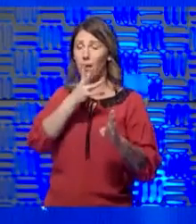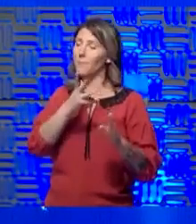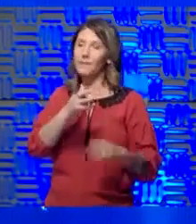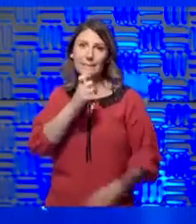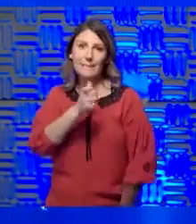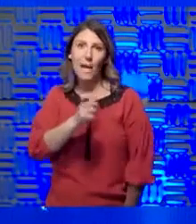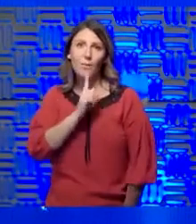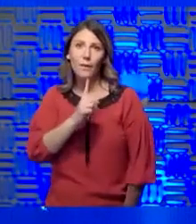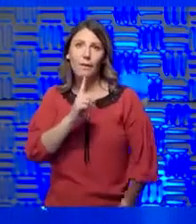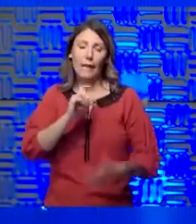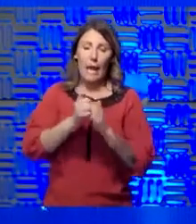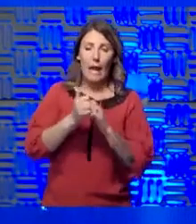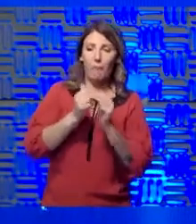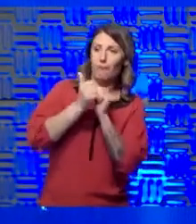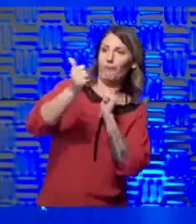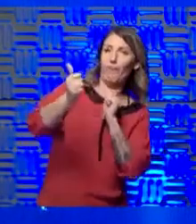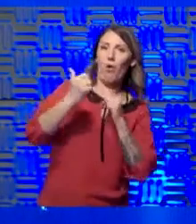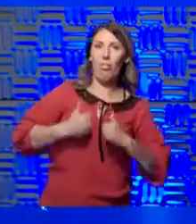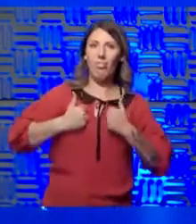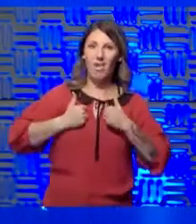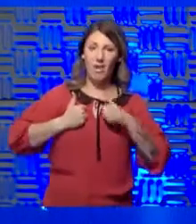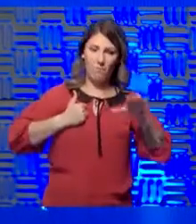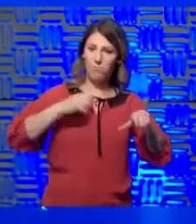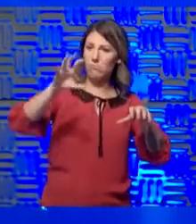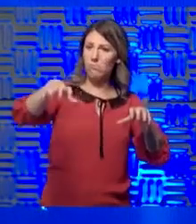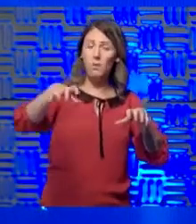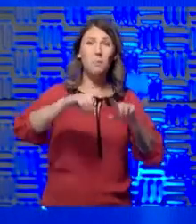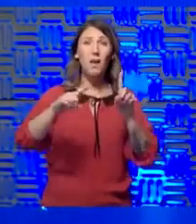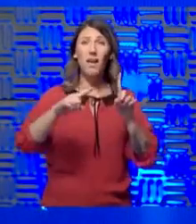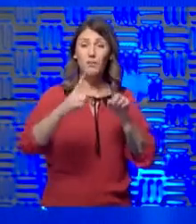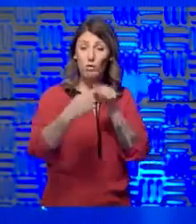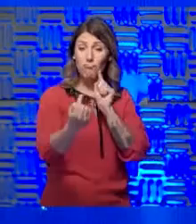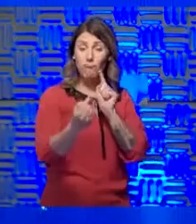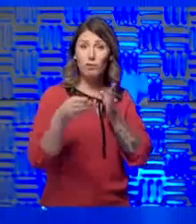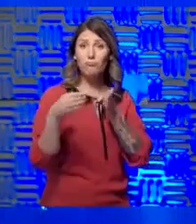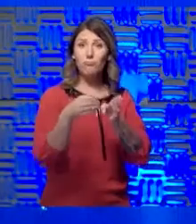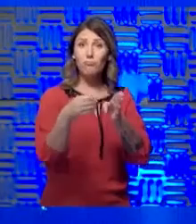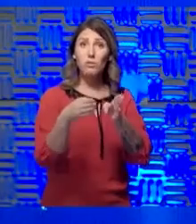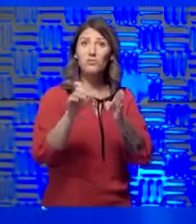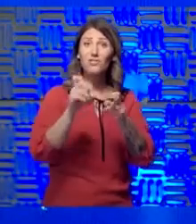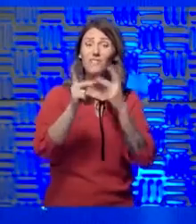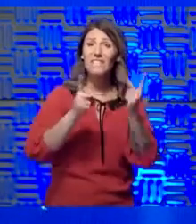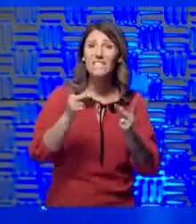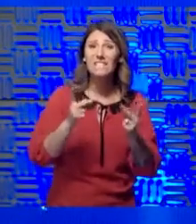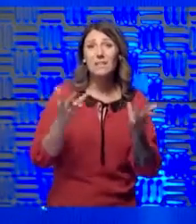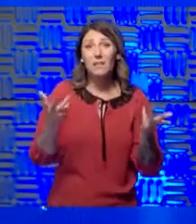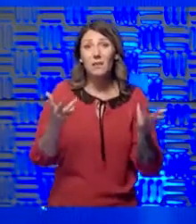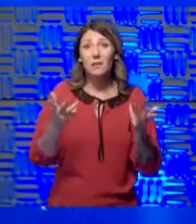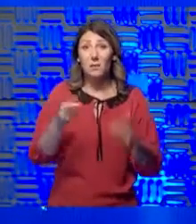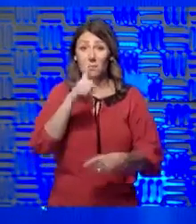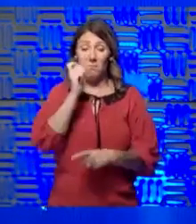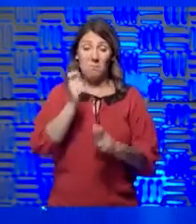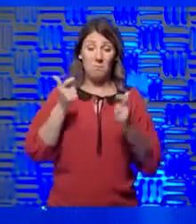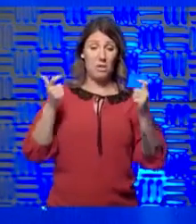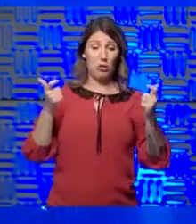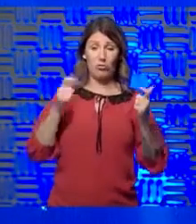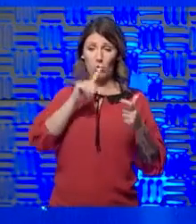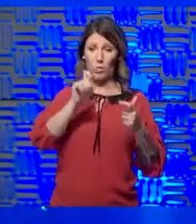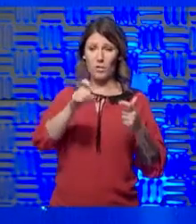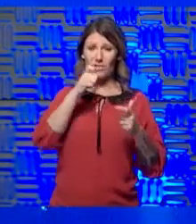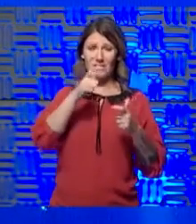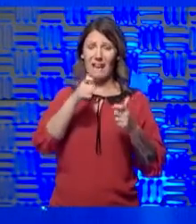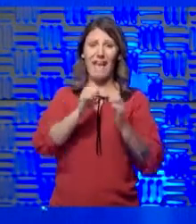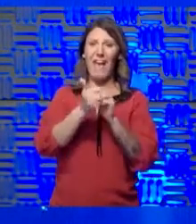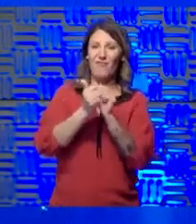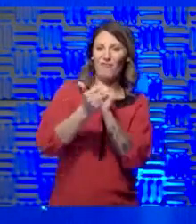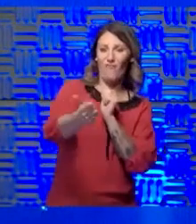how far away you are, but whether or not, even if they are across the street, you should visit them. Because I think the bigger question is that one. It's not how far away you